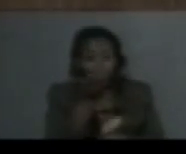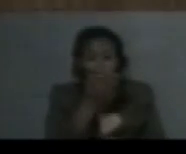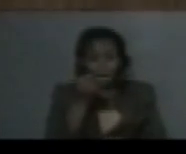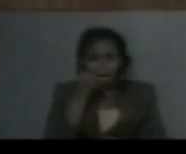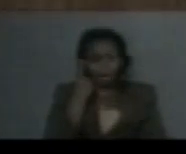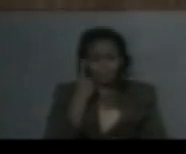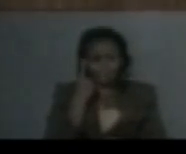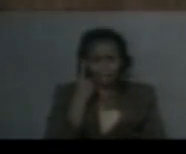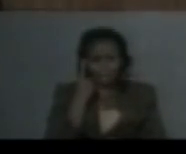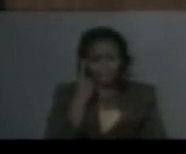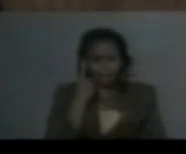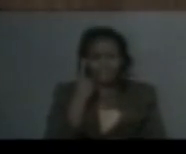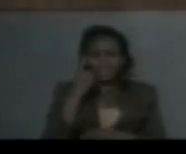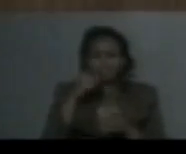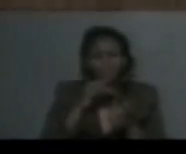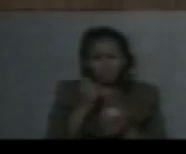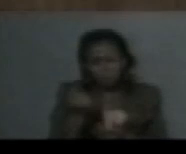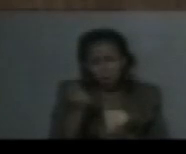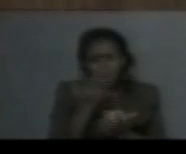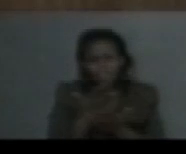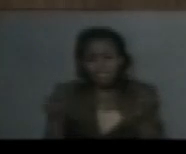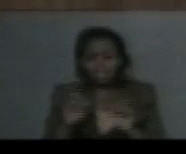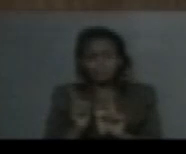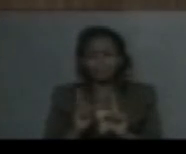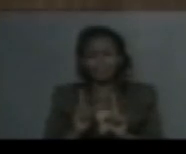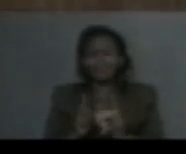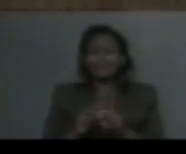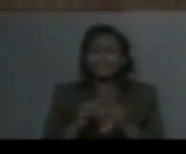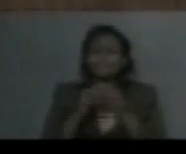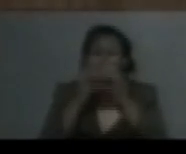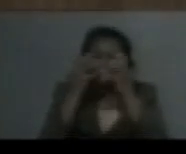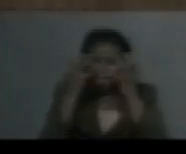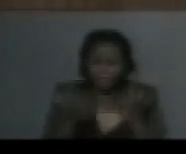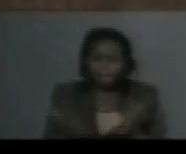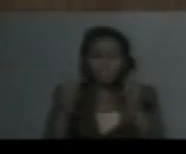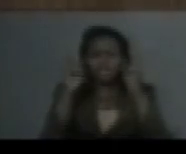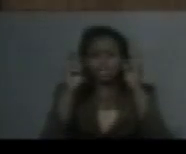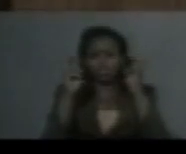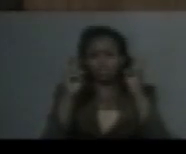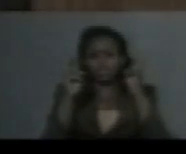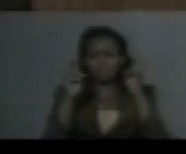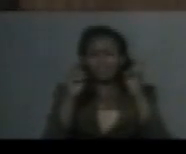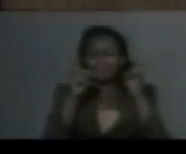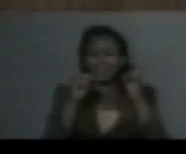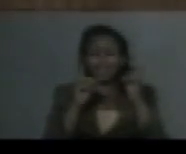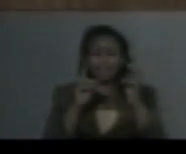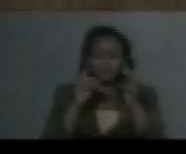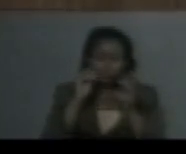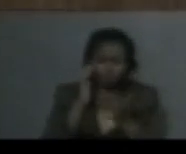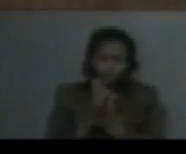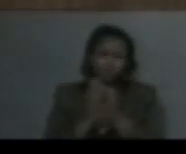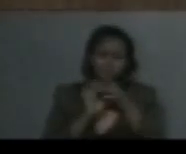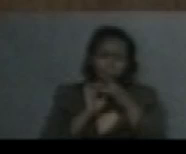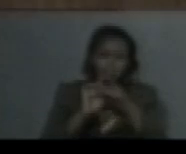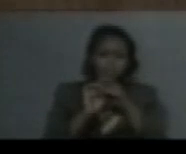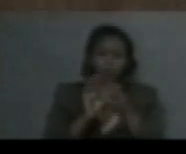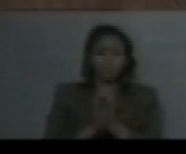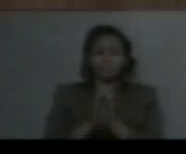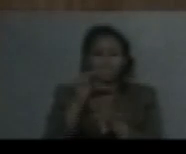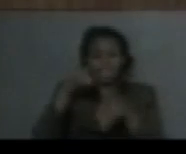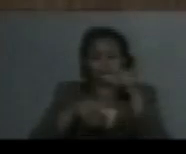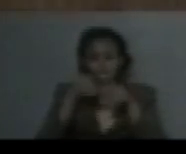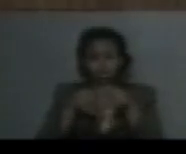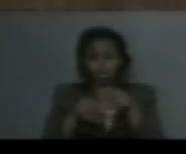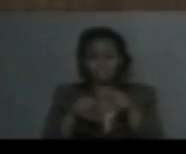not flippant, they are grave issues. They go to the very basis of elections in this country. They are important